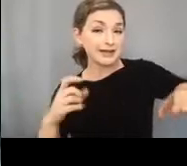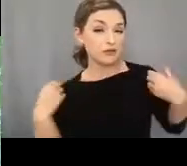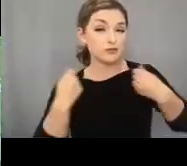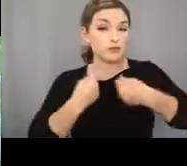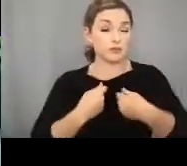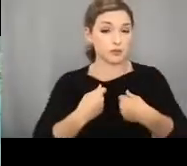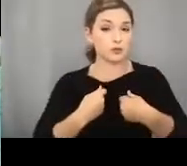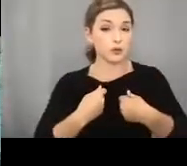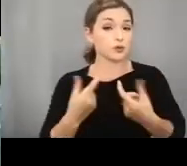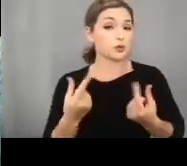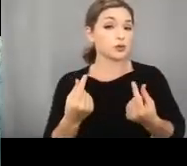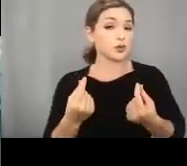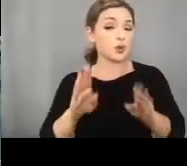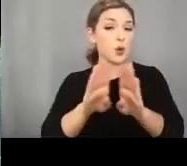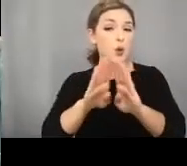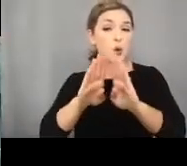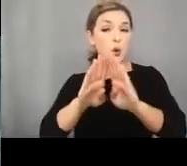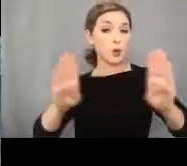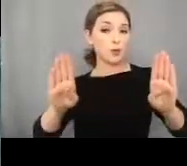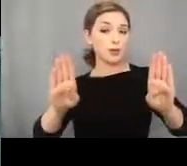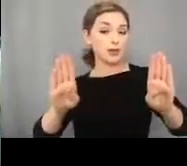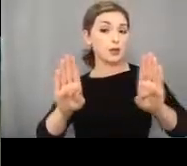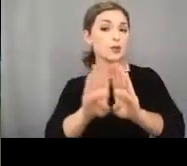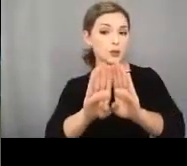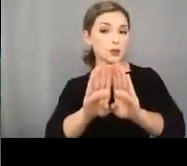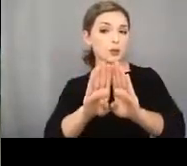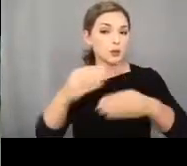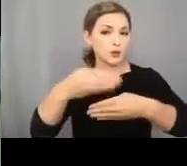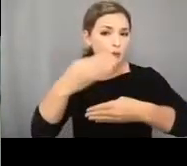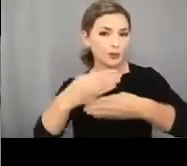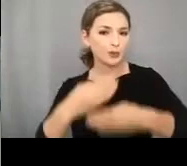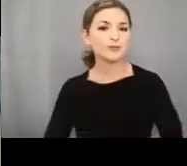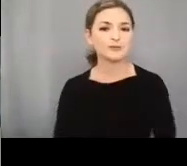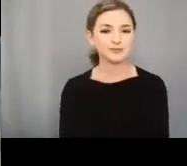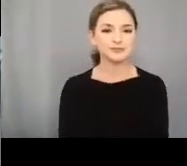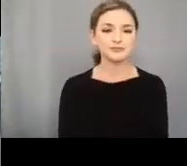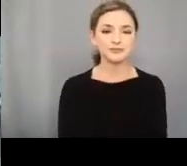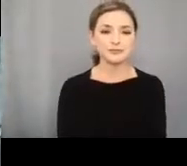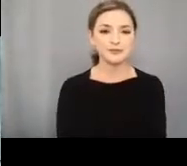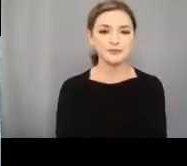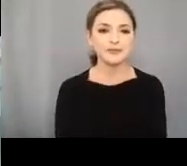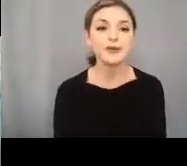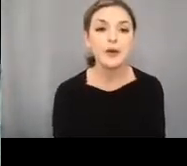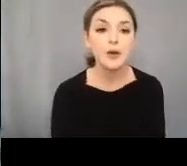those windows. There's a little walkway right down there, guys. And we walk out on that.